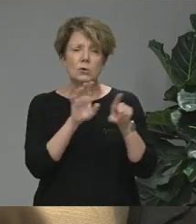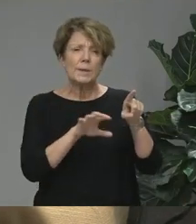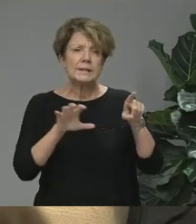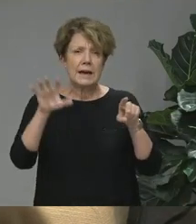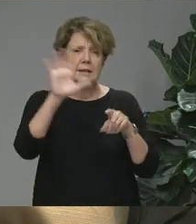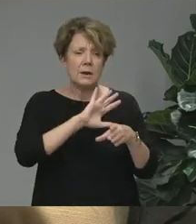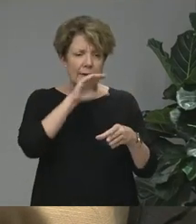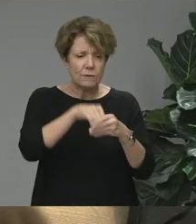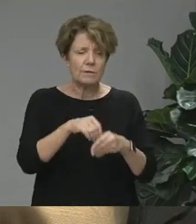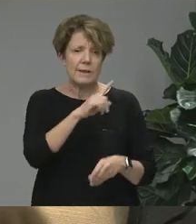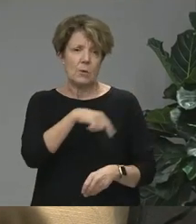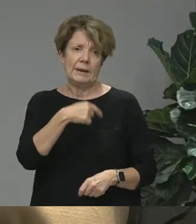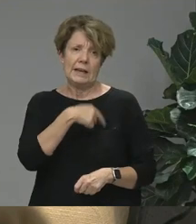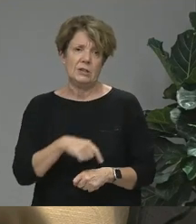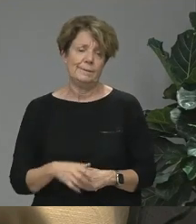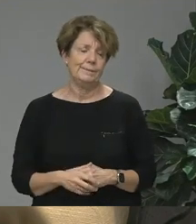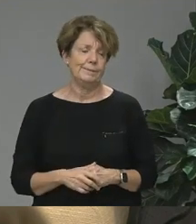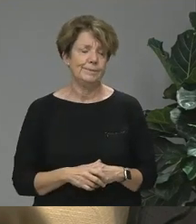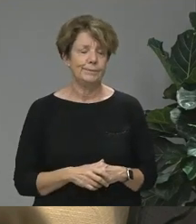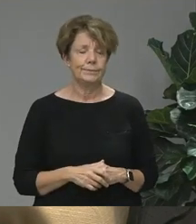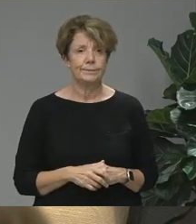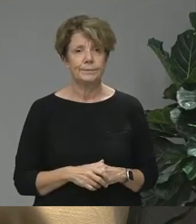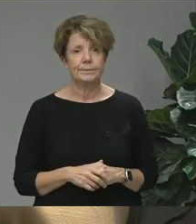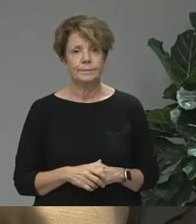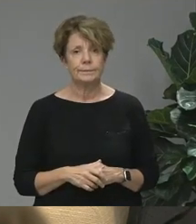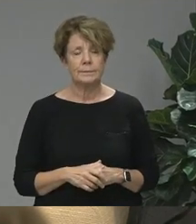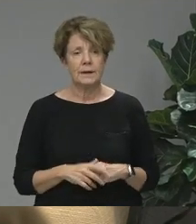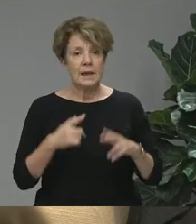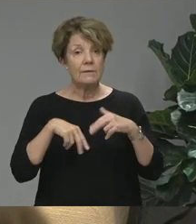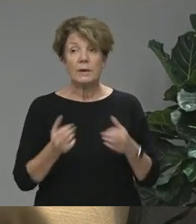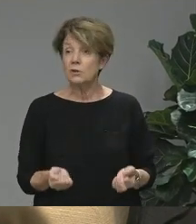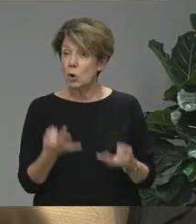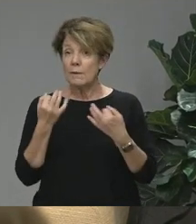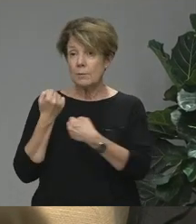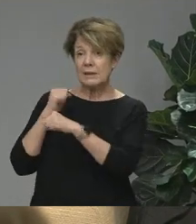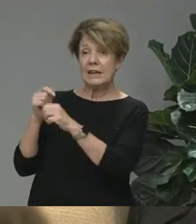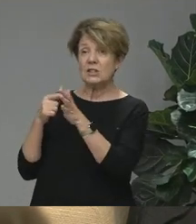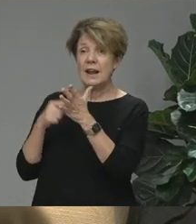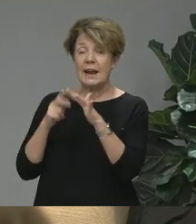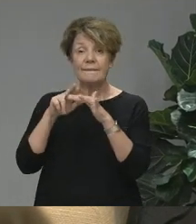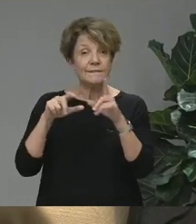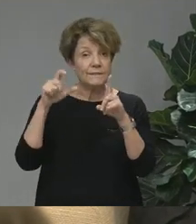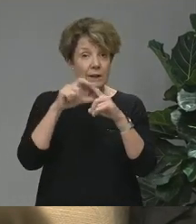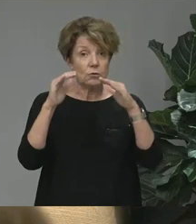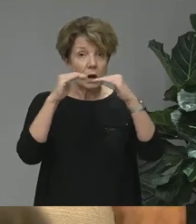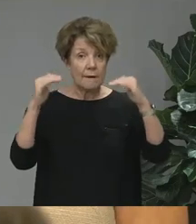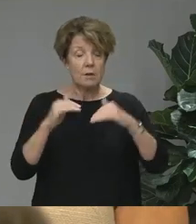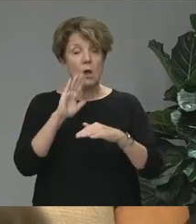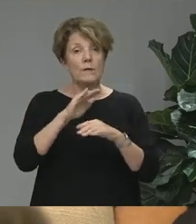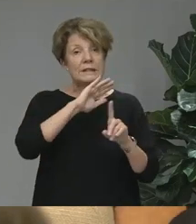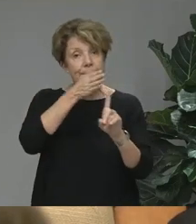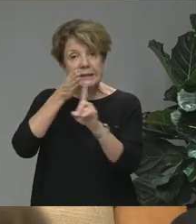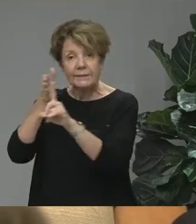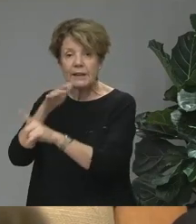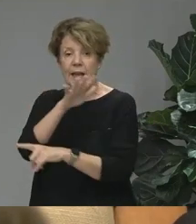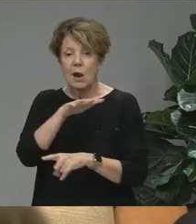that obligation. But if we do not have the protection at the federal level in relation to the specific